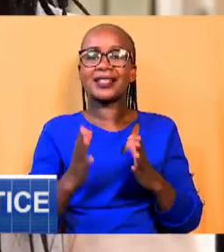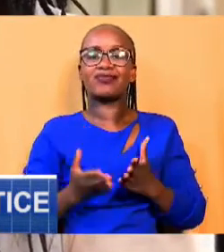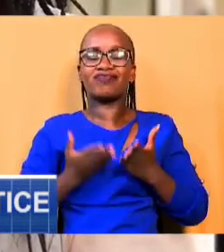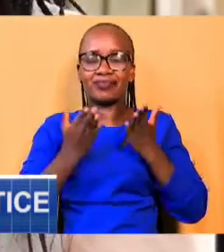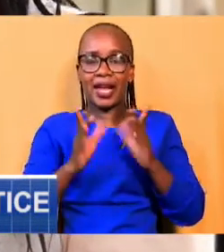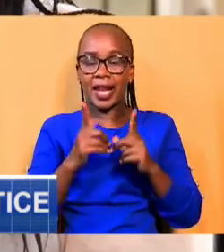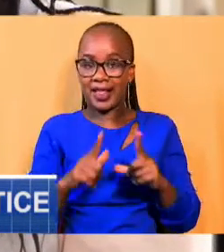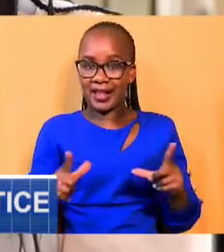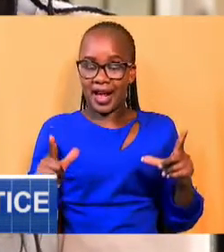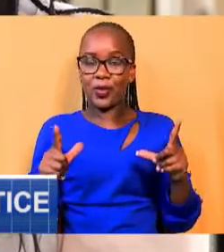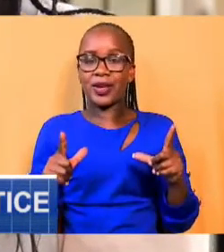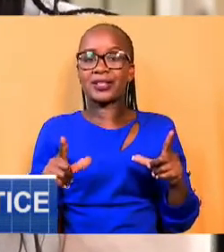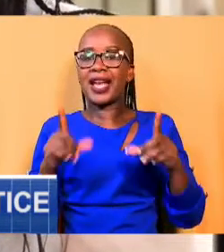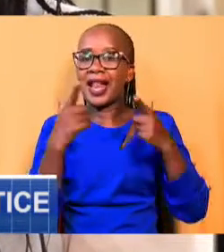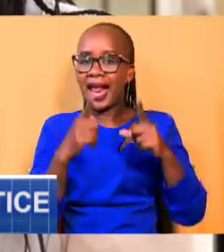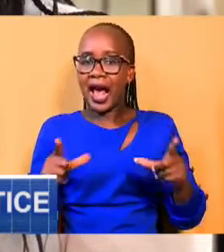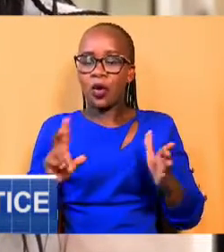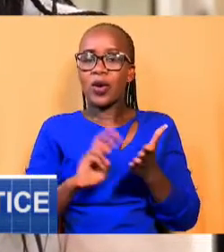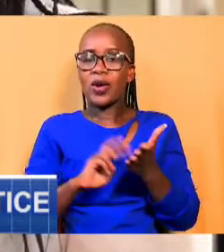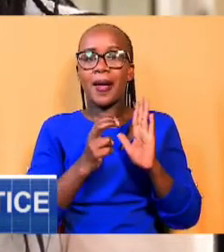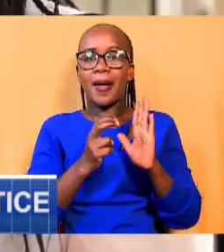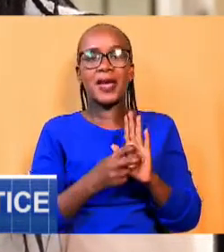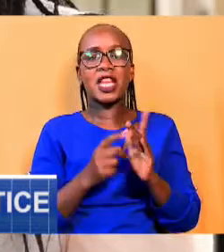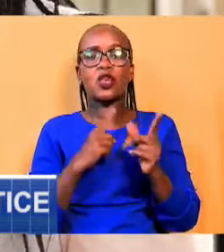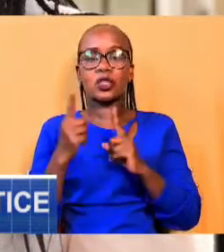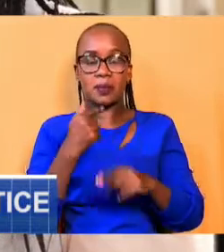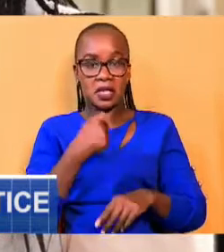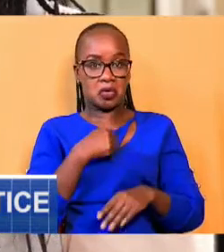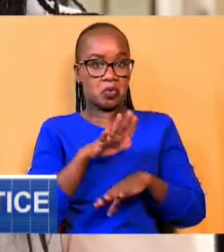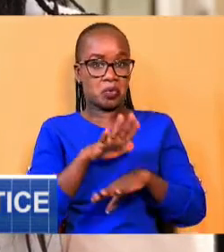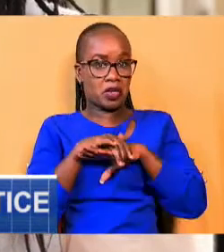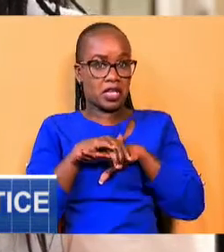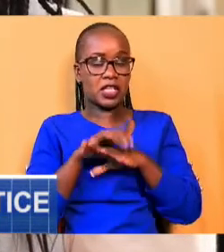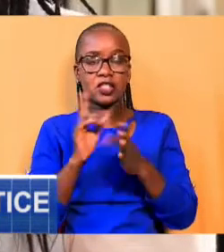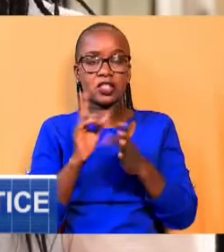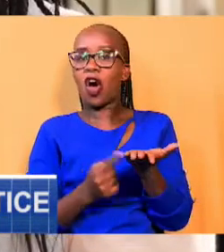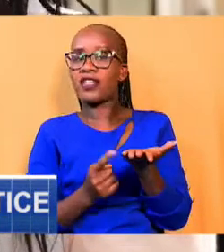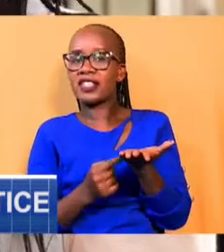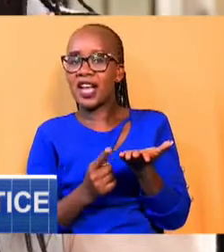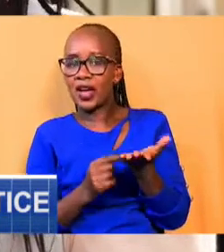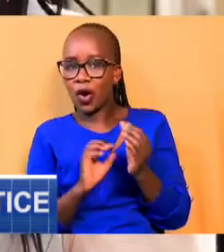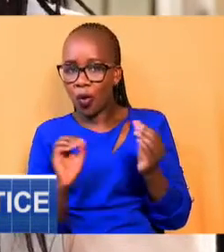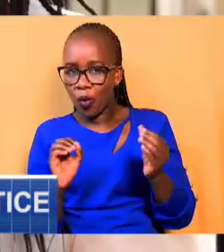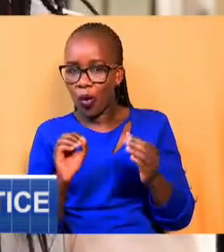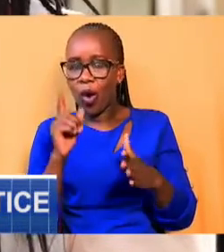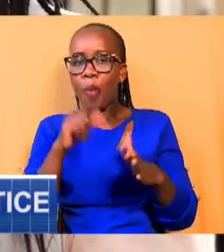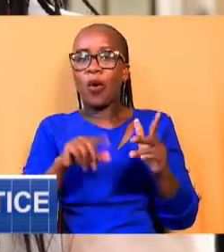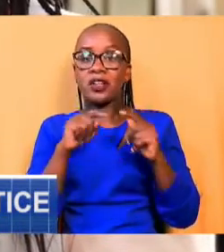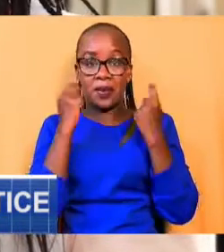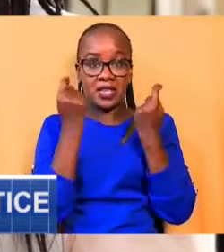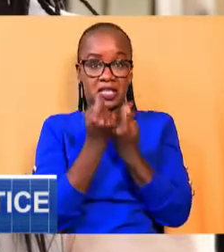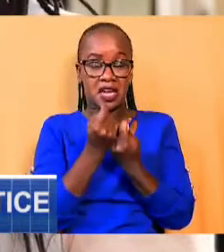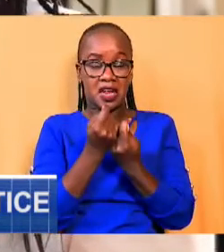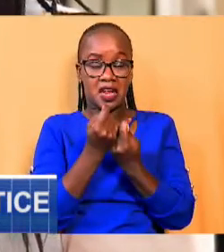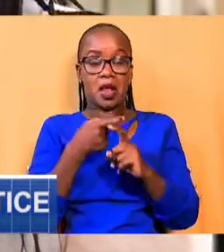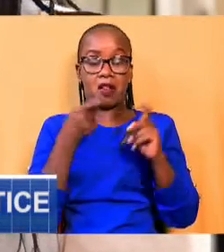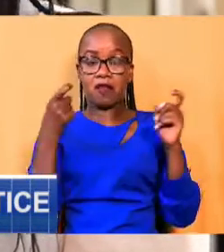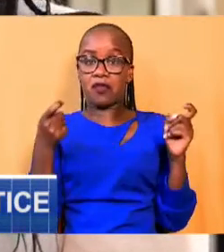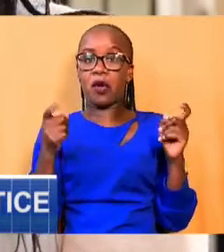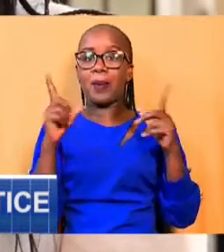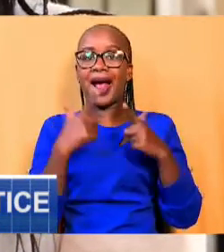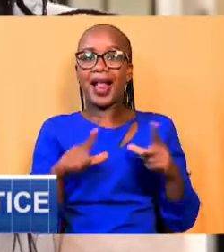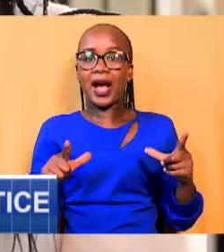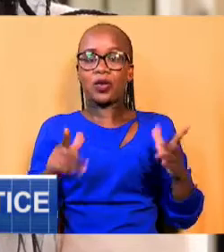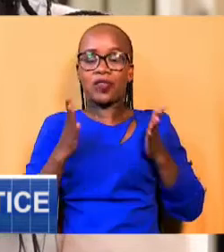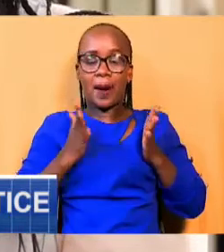of language. Language does not mean that you speak to me in English or Swahili or whatever tribe I come from.